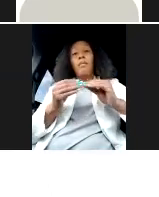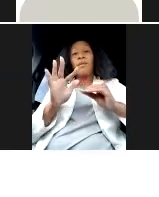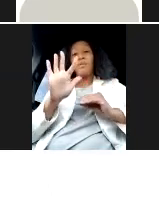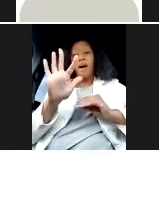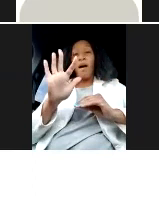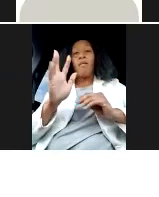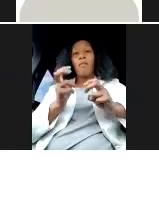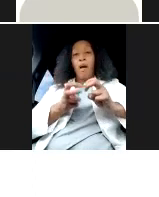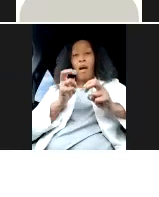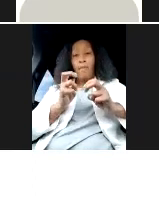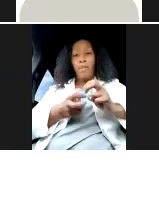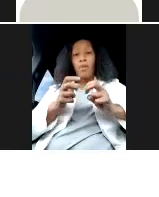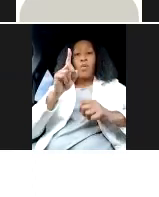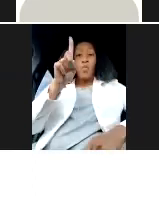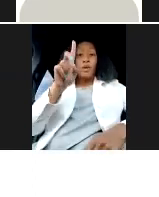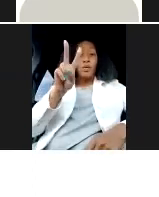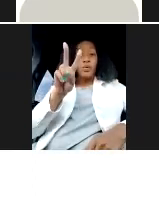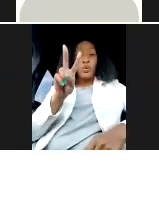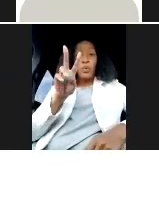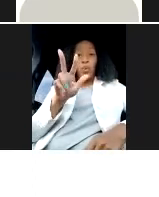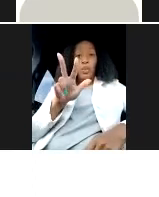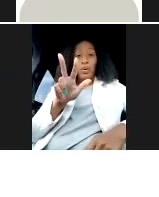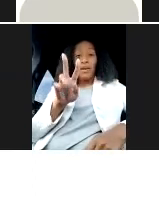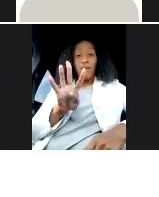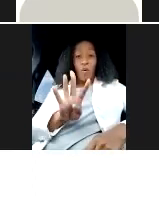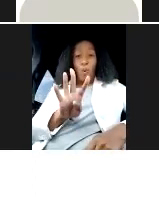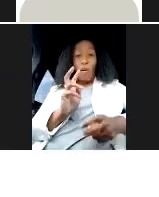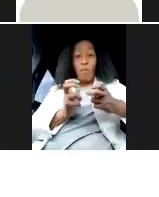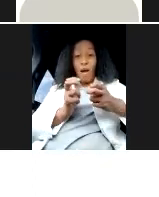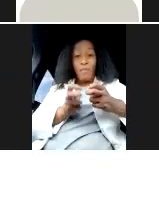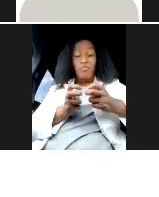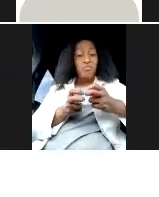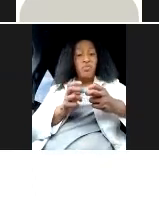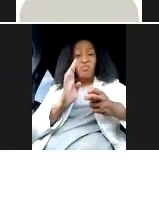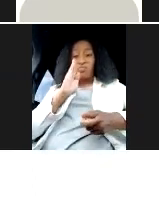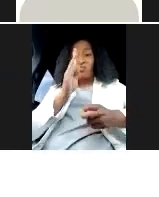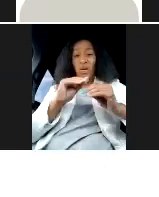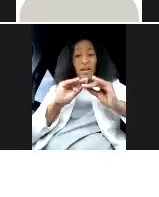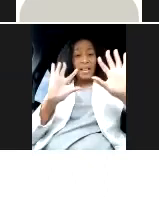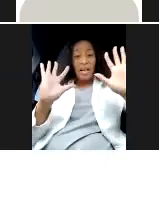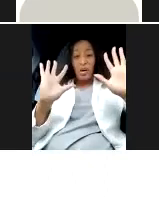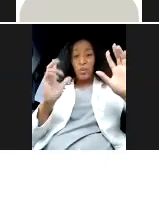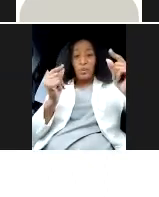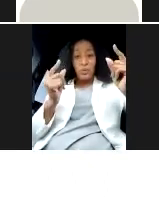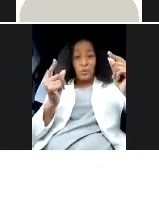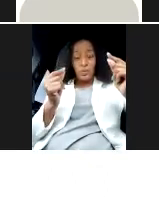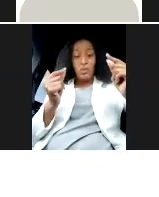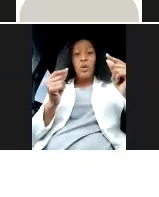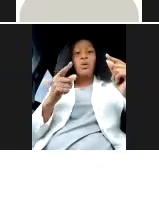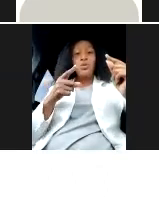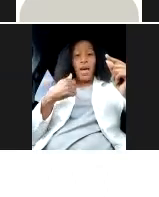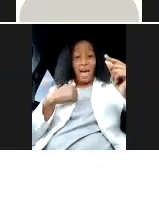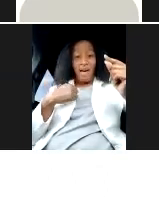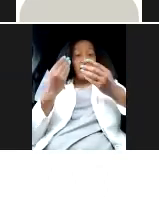4 are fairly straightforward. The thing I like about it is that you do have the solutions available. So, you